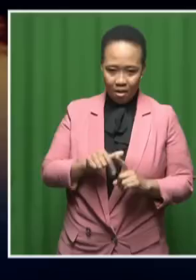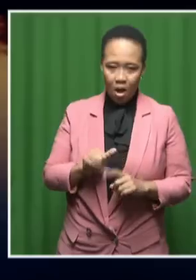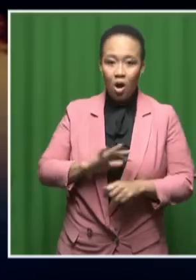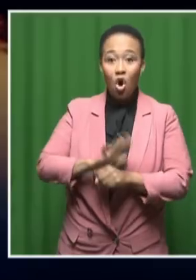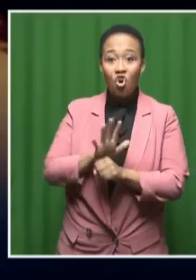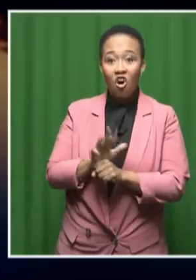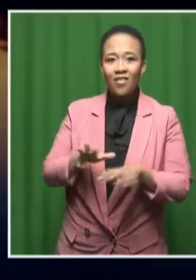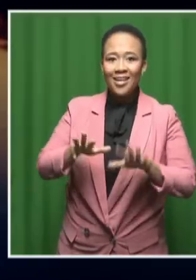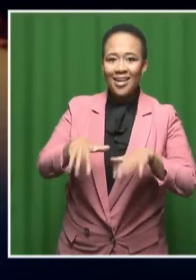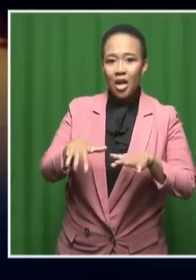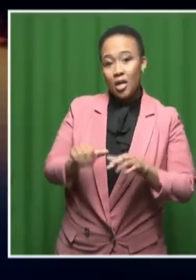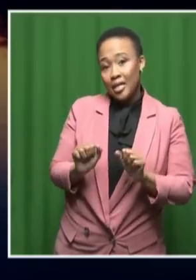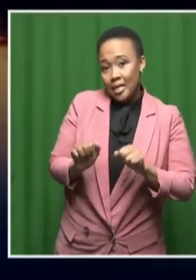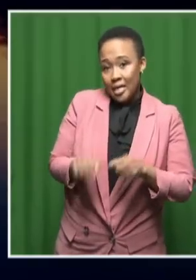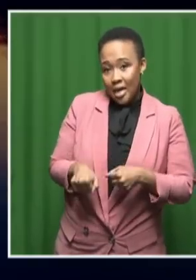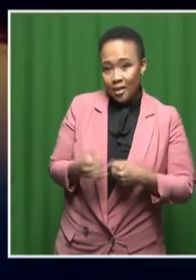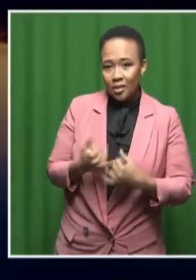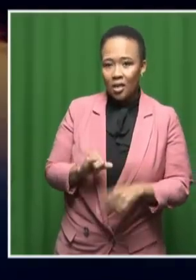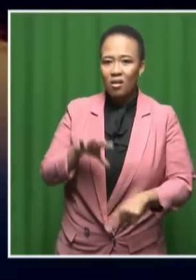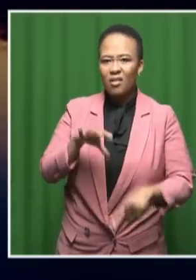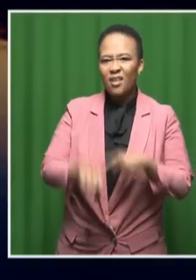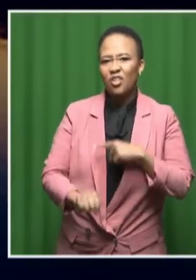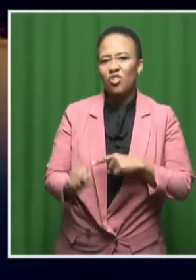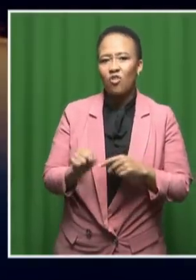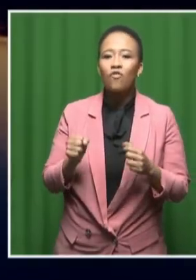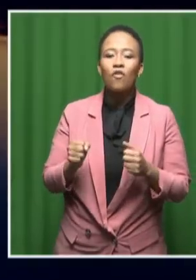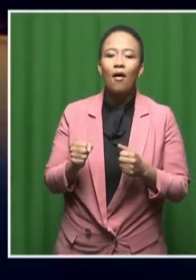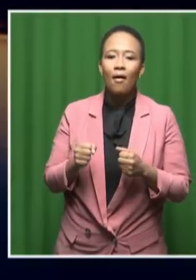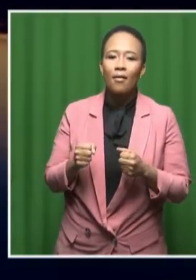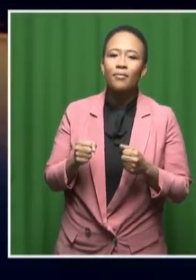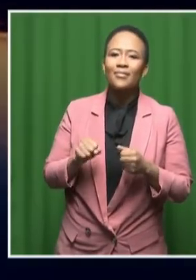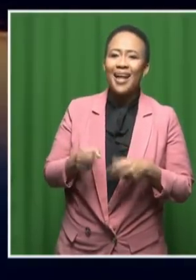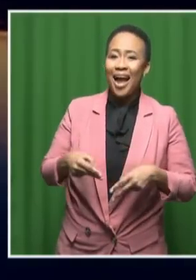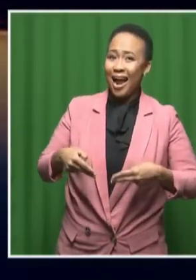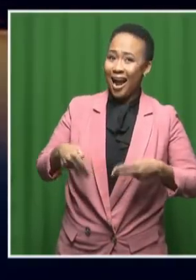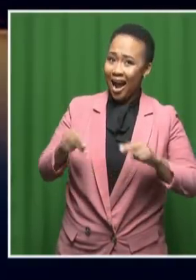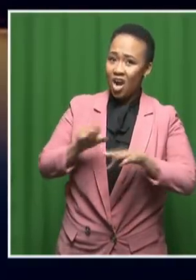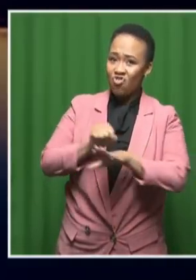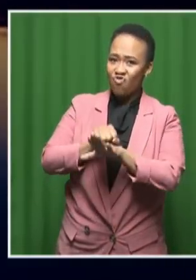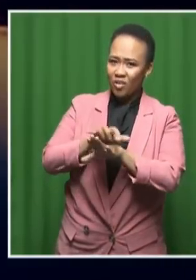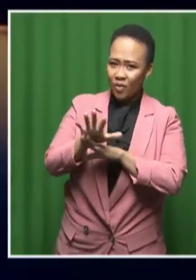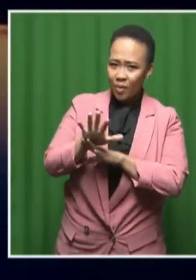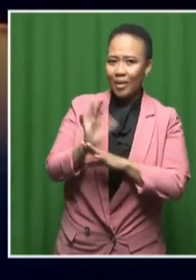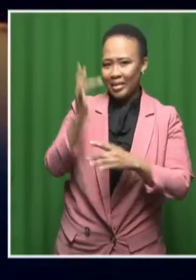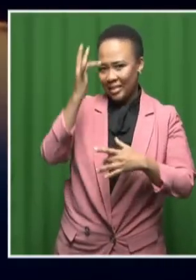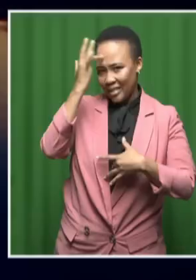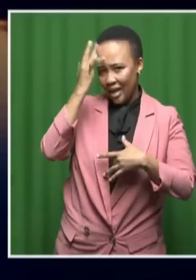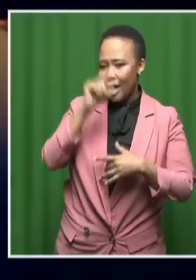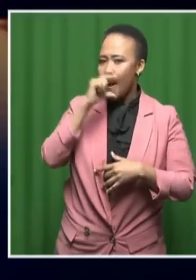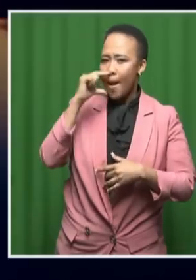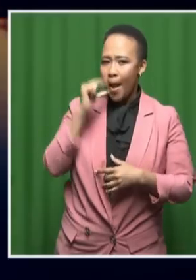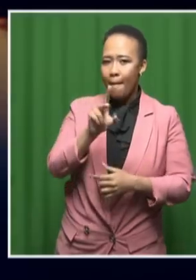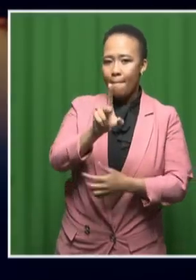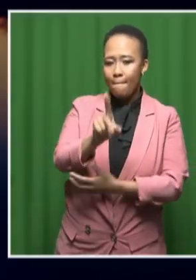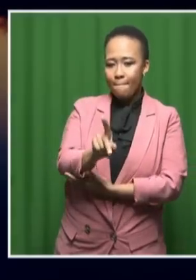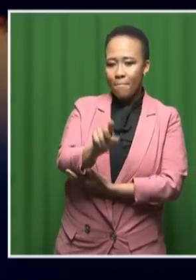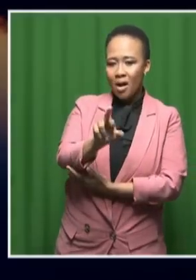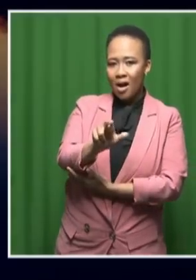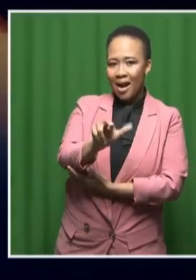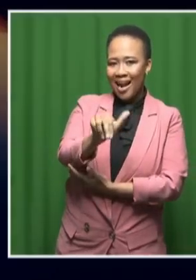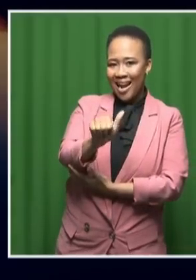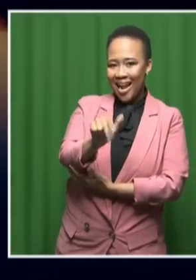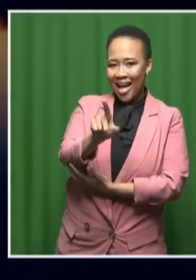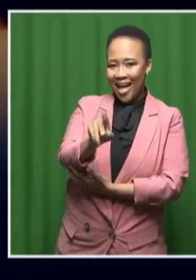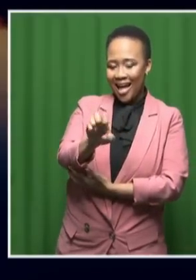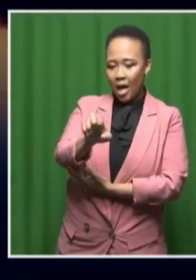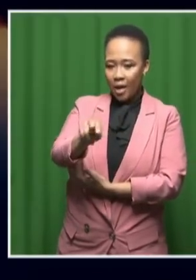COVID-19 and, of course, the recent detection of what is said to be a highly transmissible variant named the Kraken. So